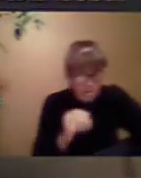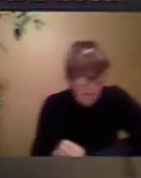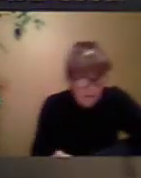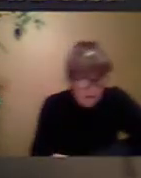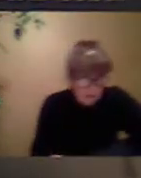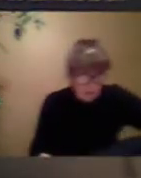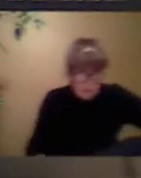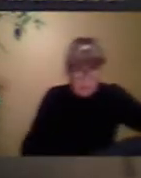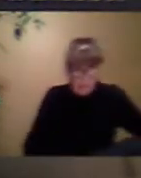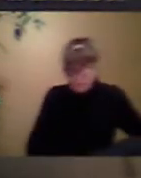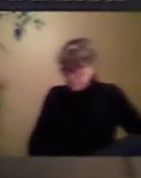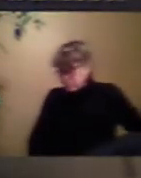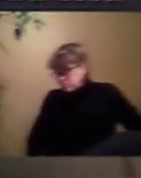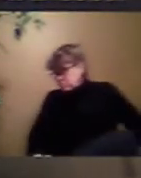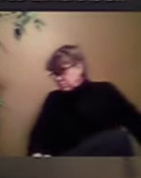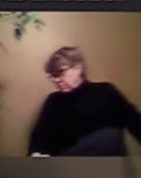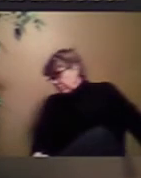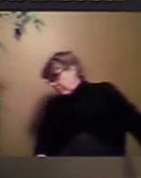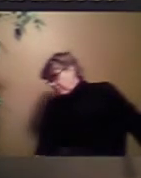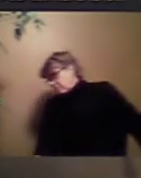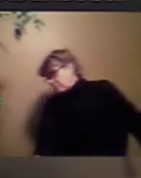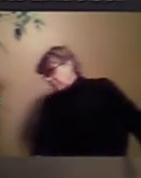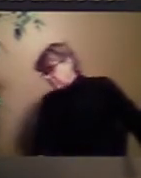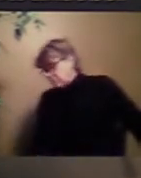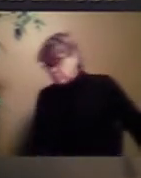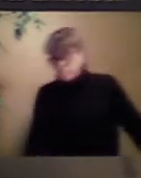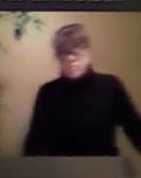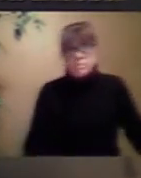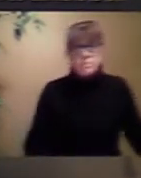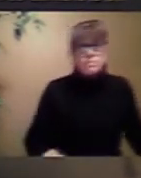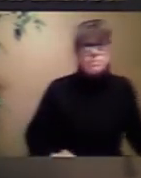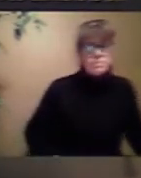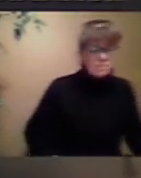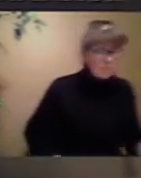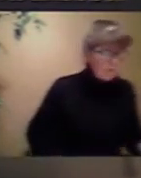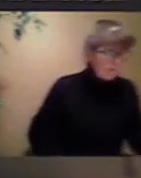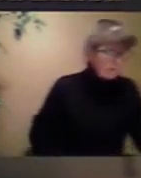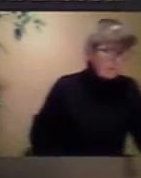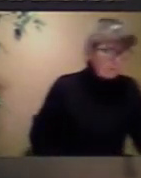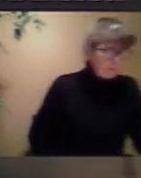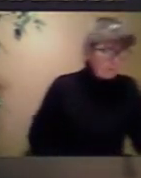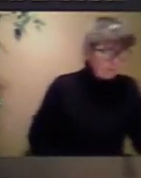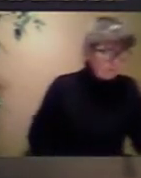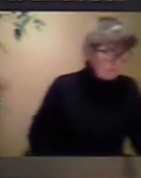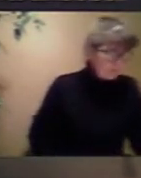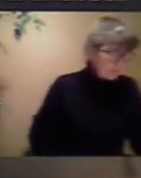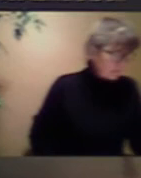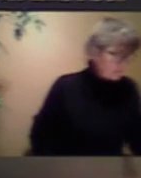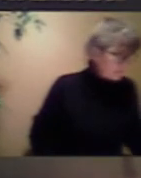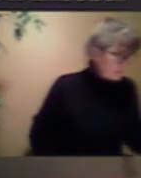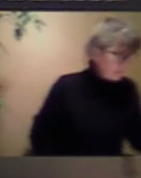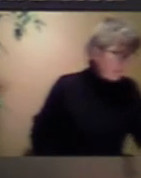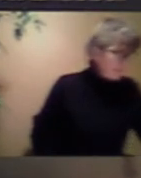the future. I have had developers come to me, but I'm not at liberty to discuss it publicly. And so that's